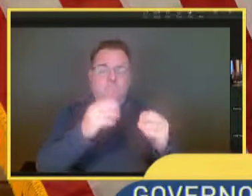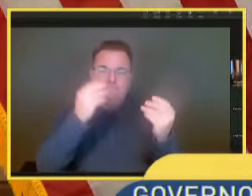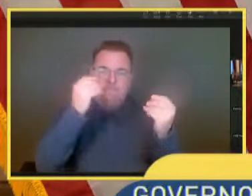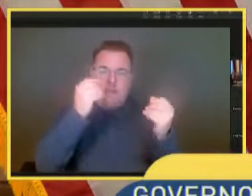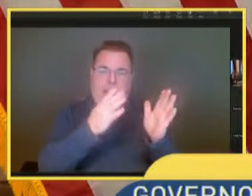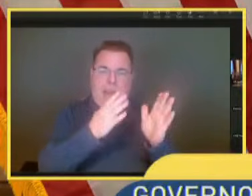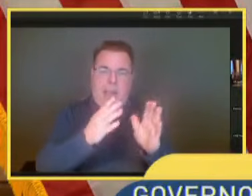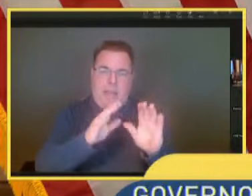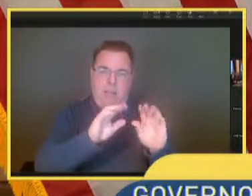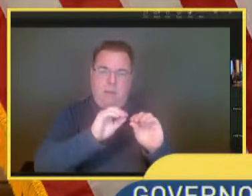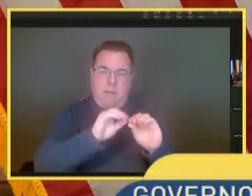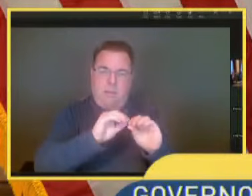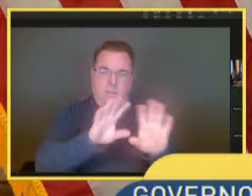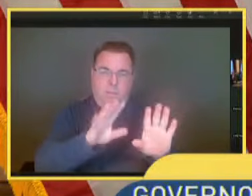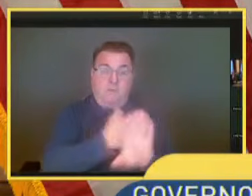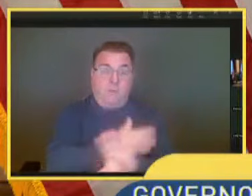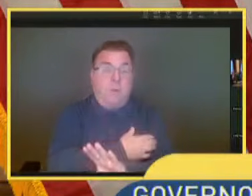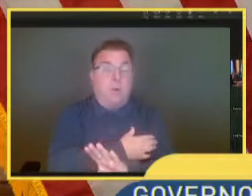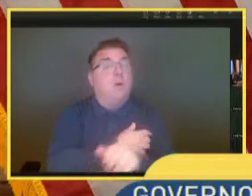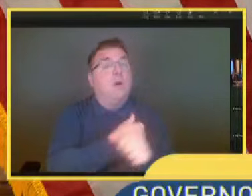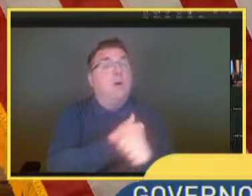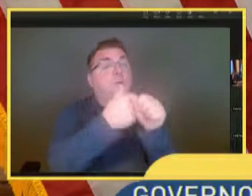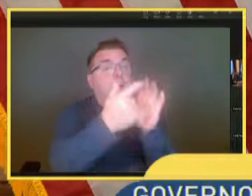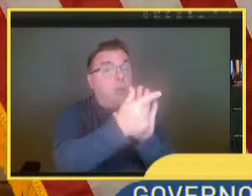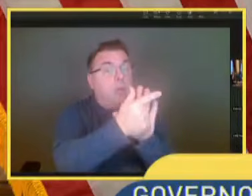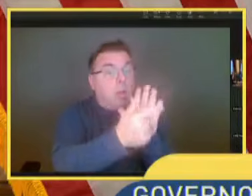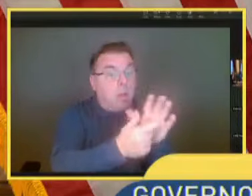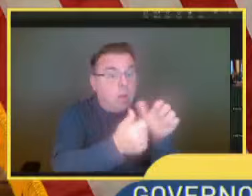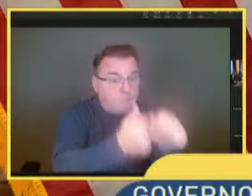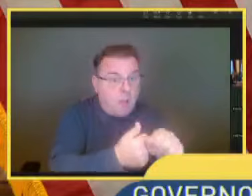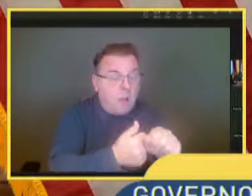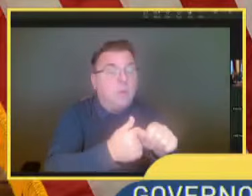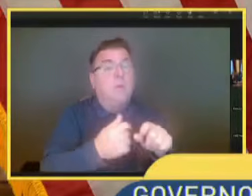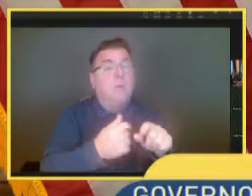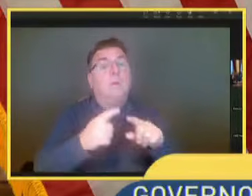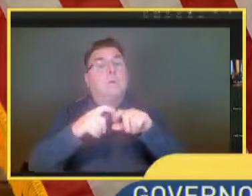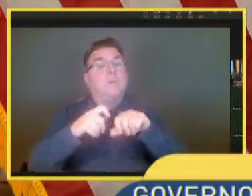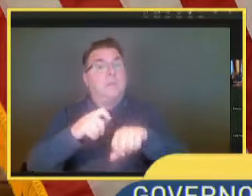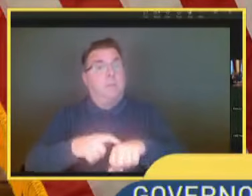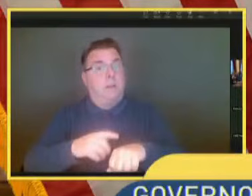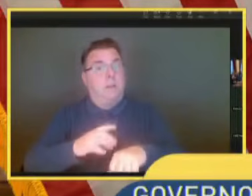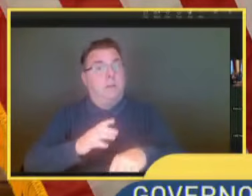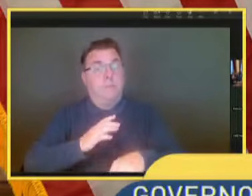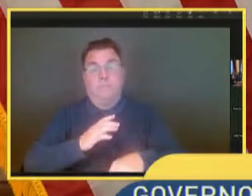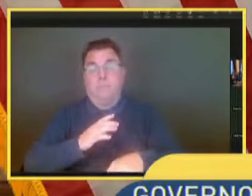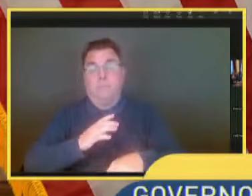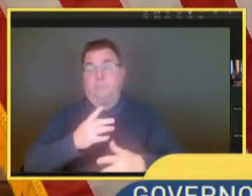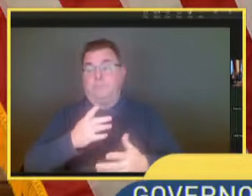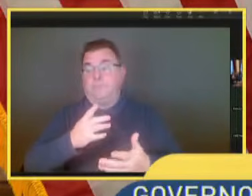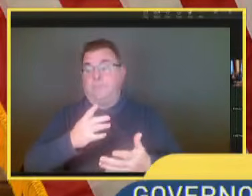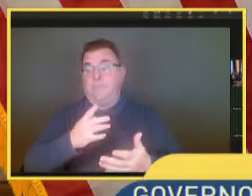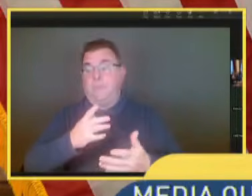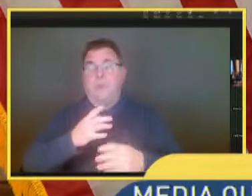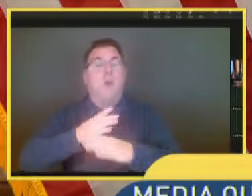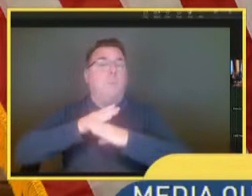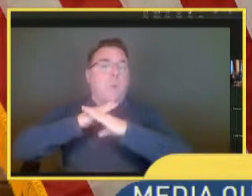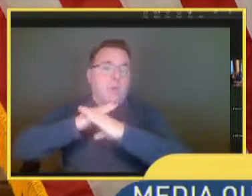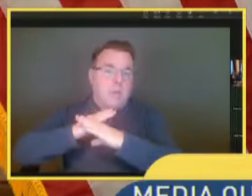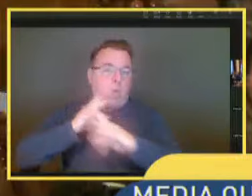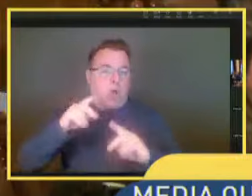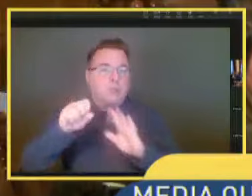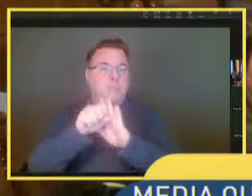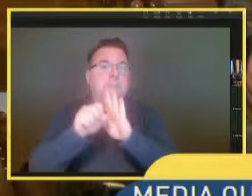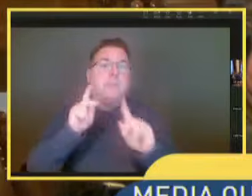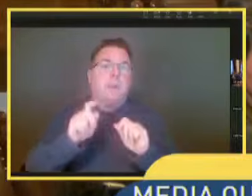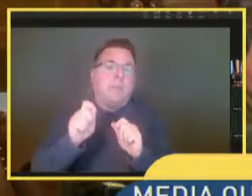we'll be mindful about the law and at the same time making sure that we are doing everything we can to protect Washingtonians.